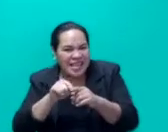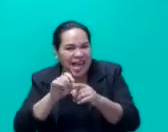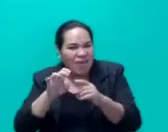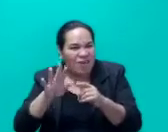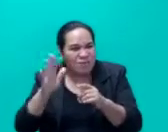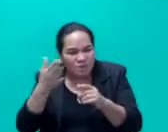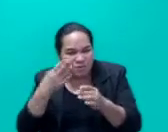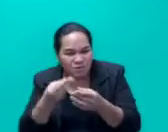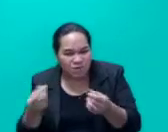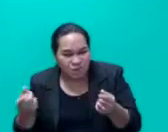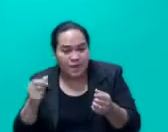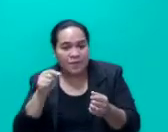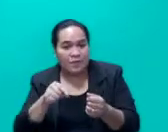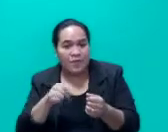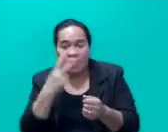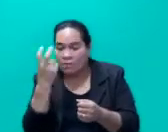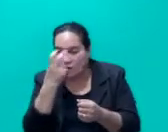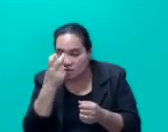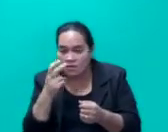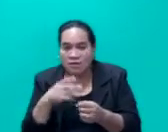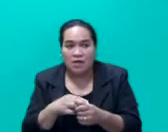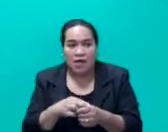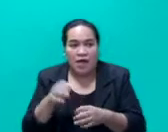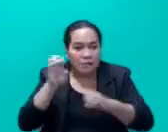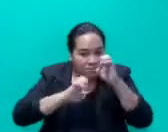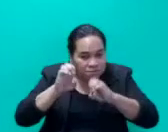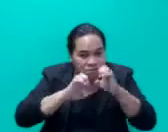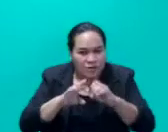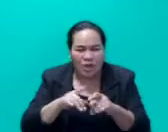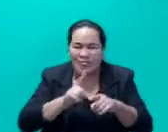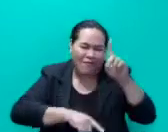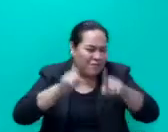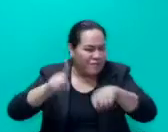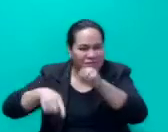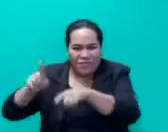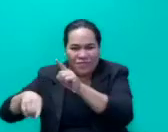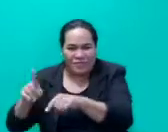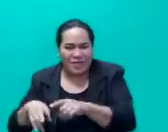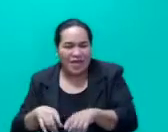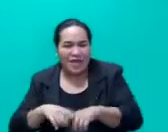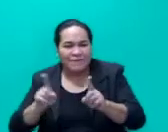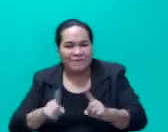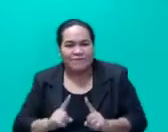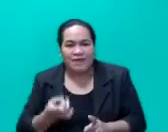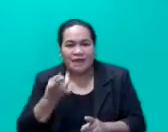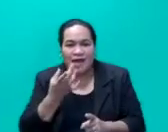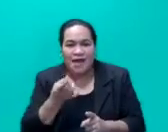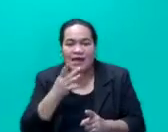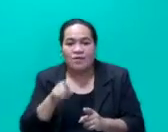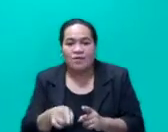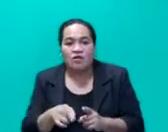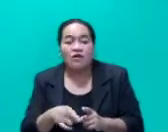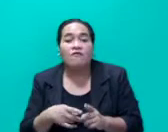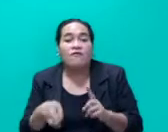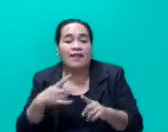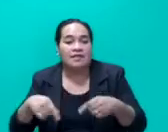managing, implementing, monitoring, and evaluation across a whole range of different types of violence against women and girls programs. Although there